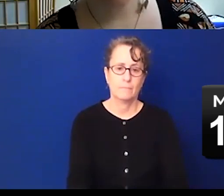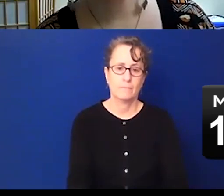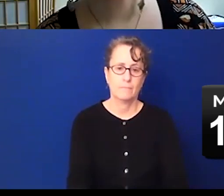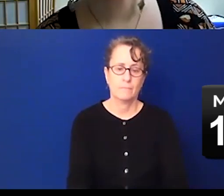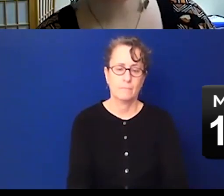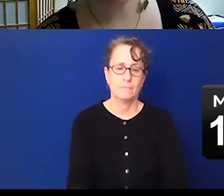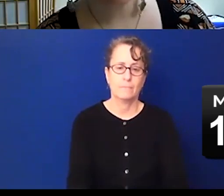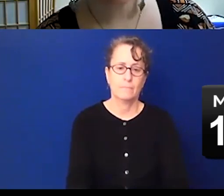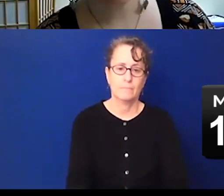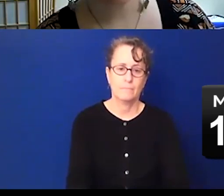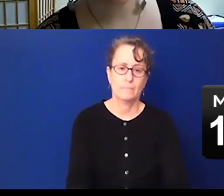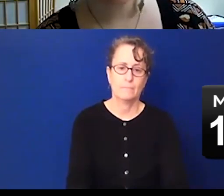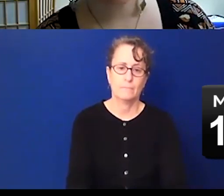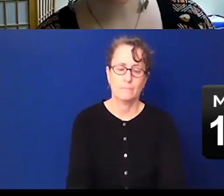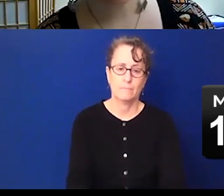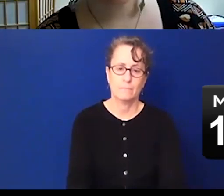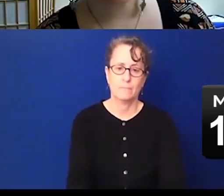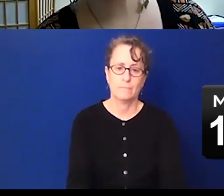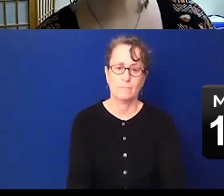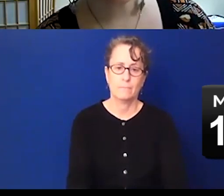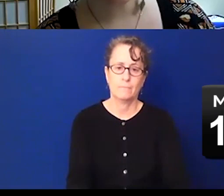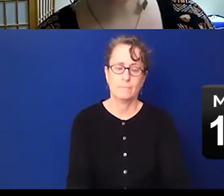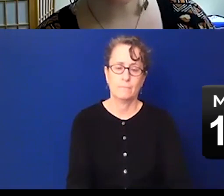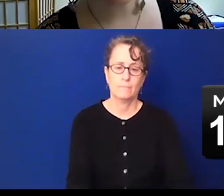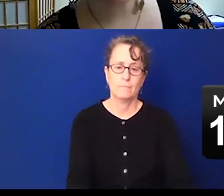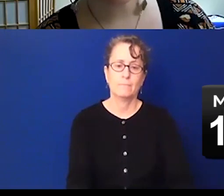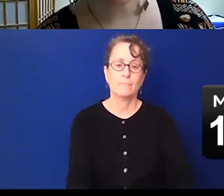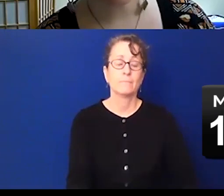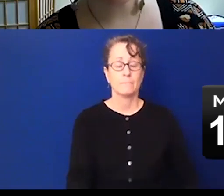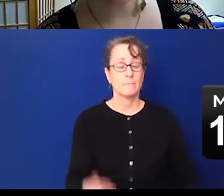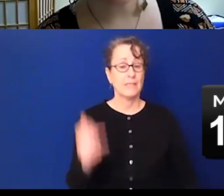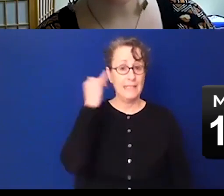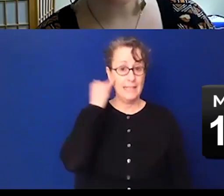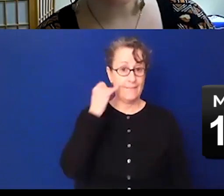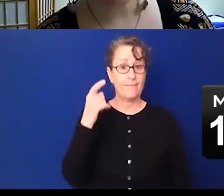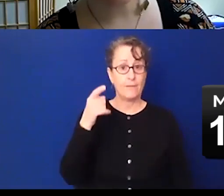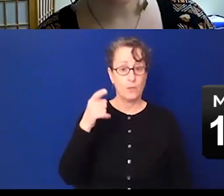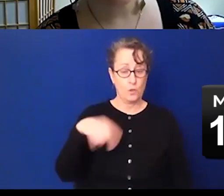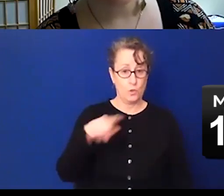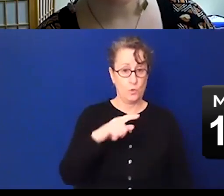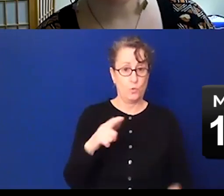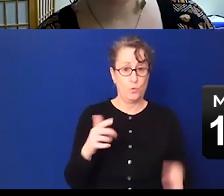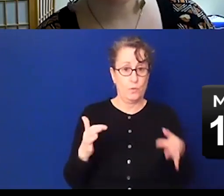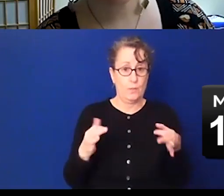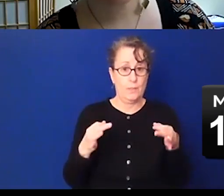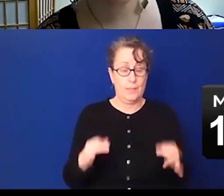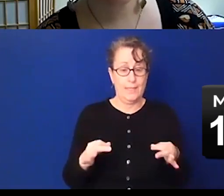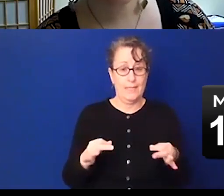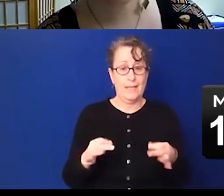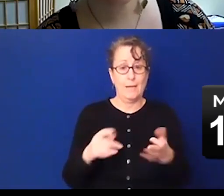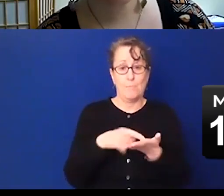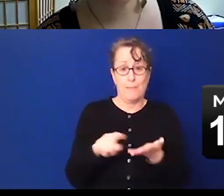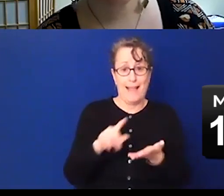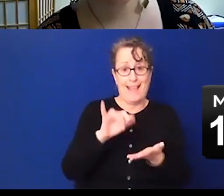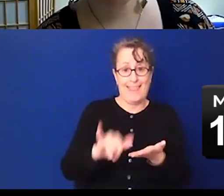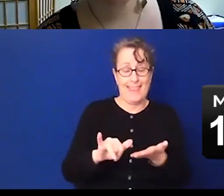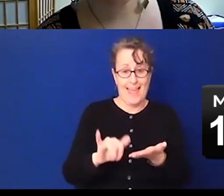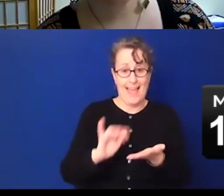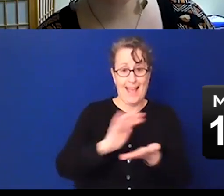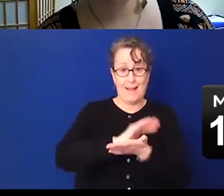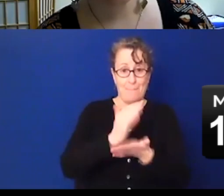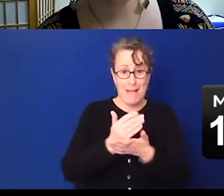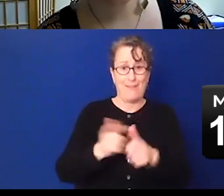setting of parameters around the rate and having an asterisk on it that says, except when there's special